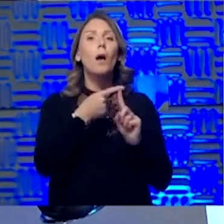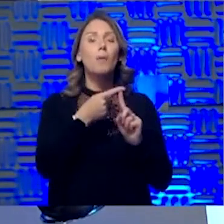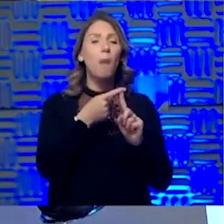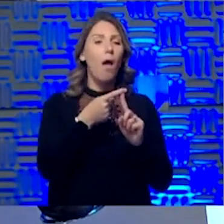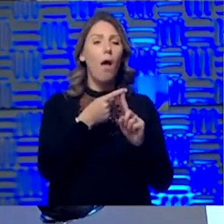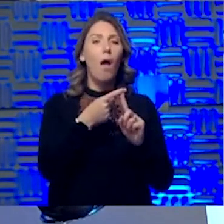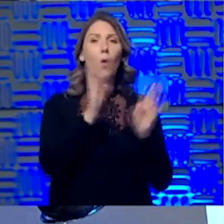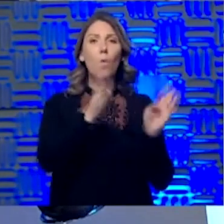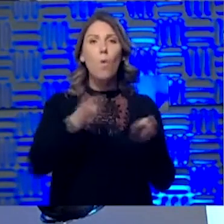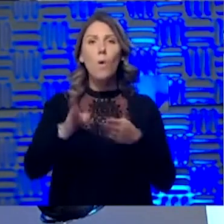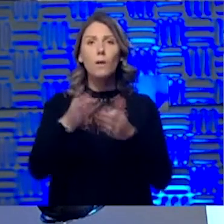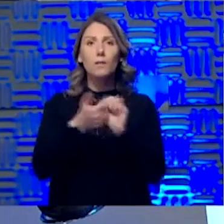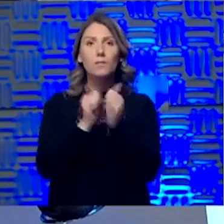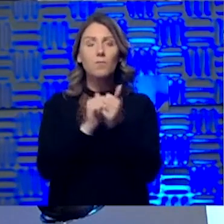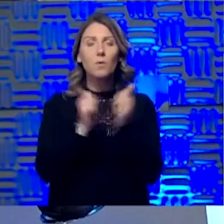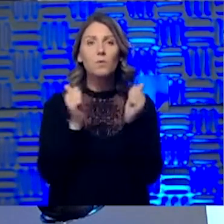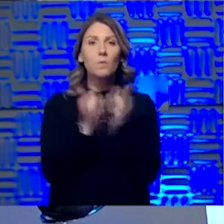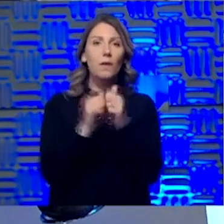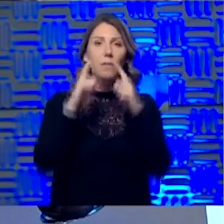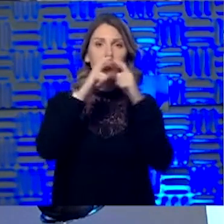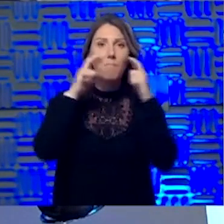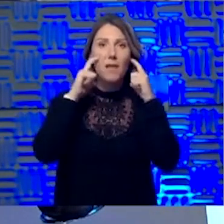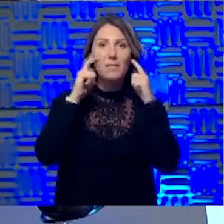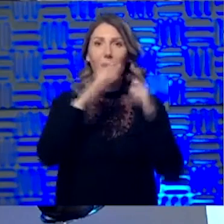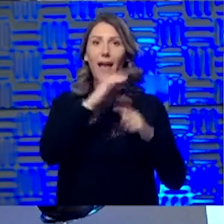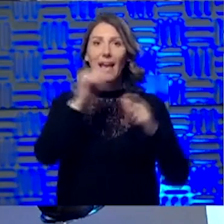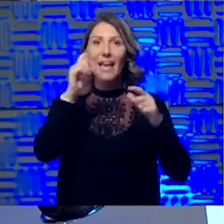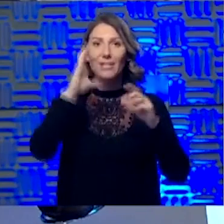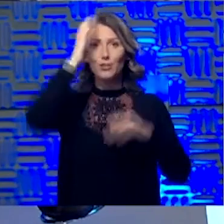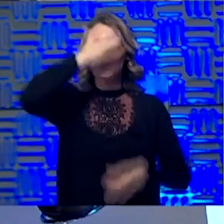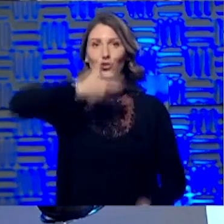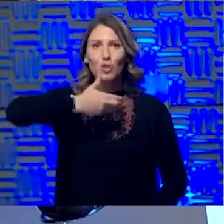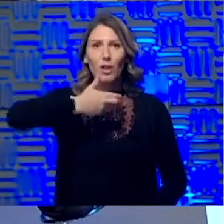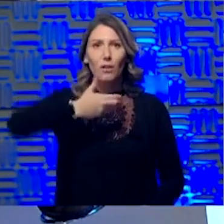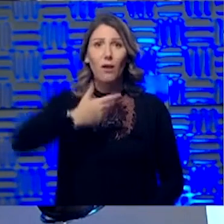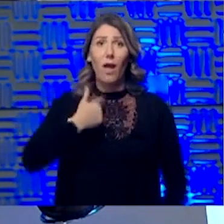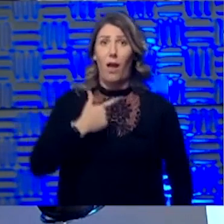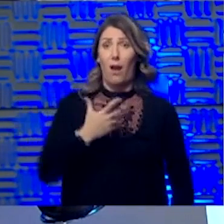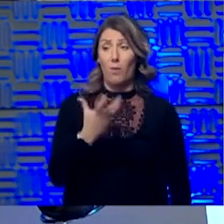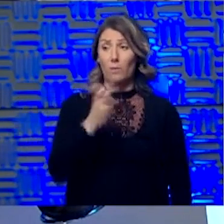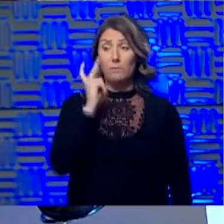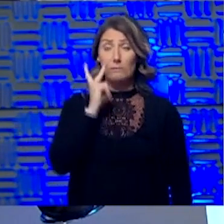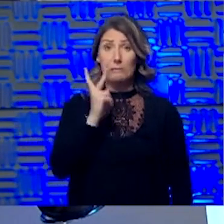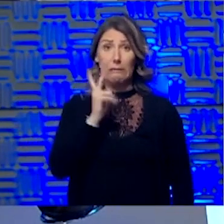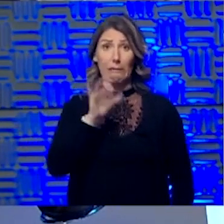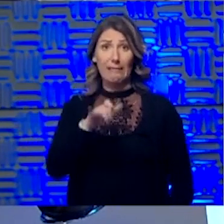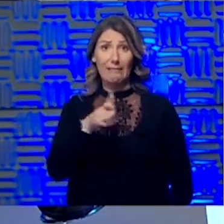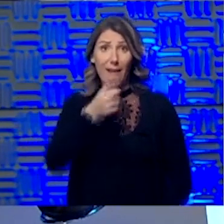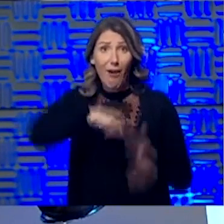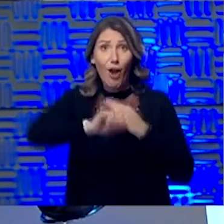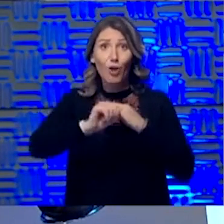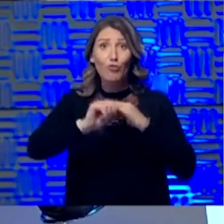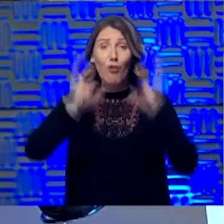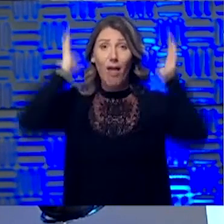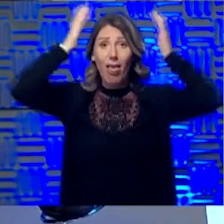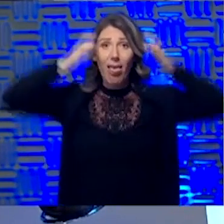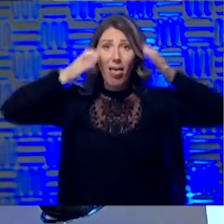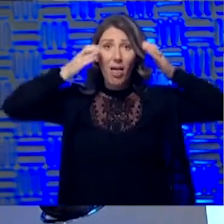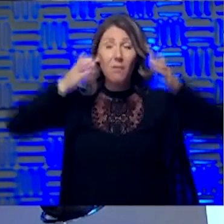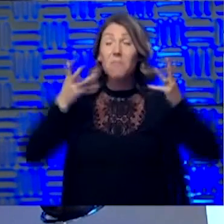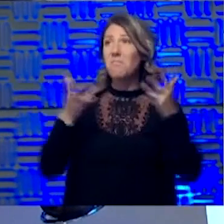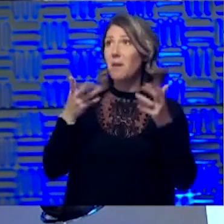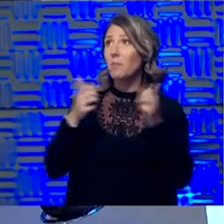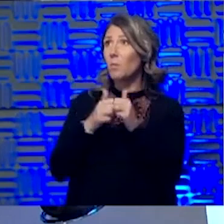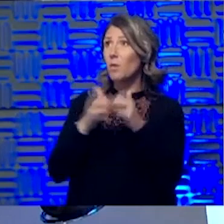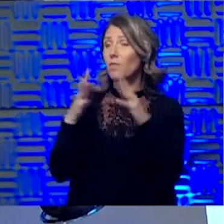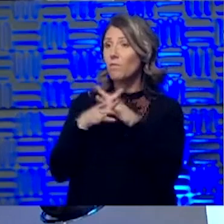and face shields on? Well, I want to see that under a helmet. I guess it could happen for football. I don't know. What do you think? I don't know. There was a